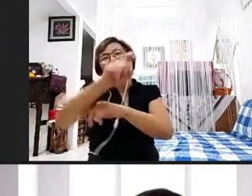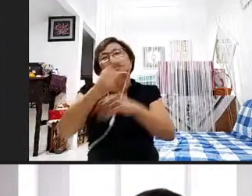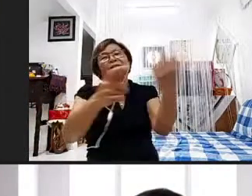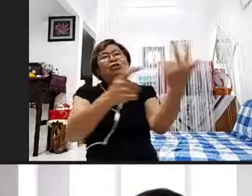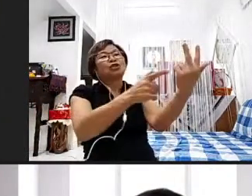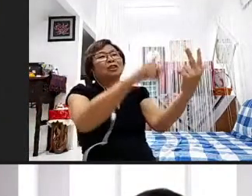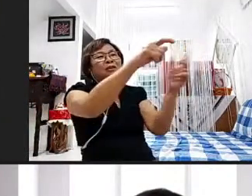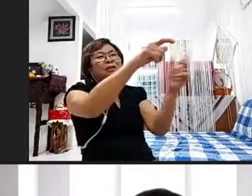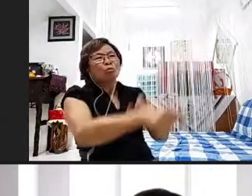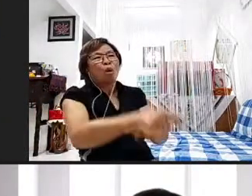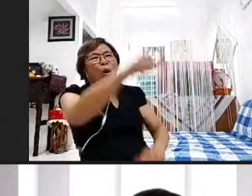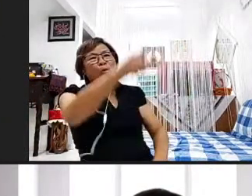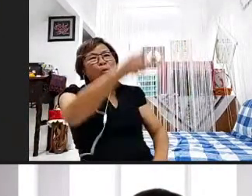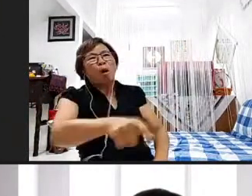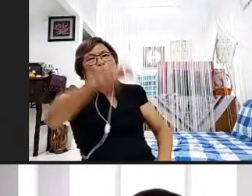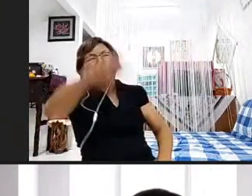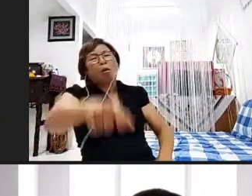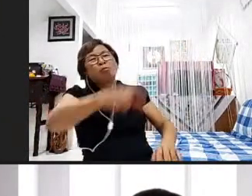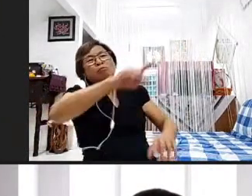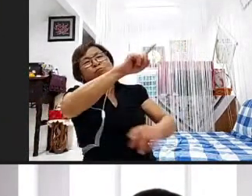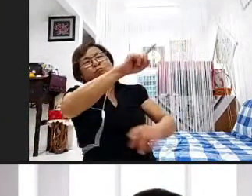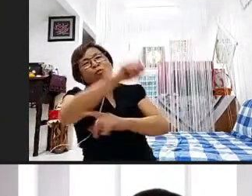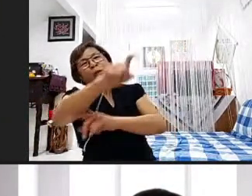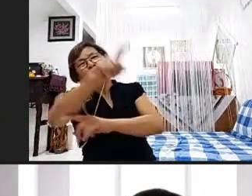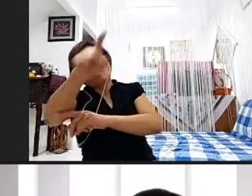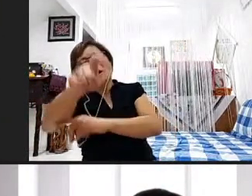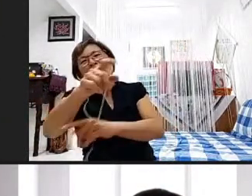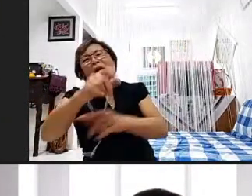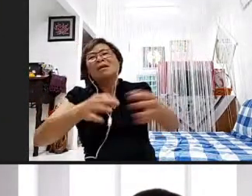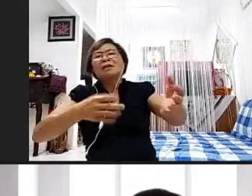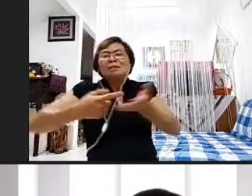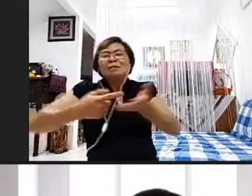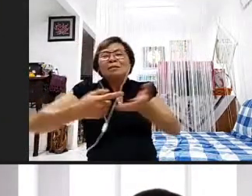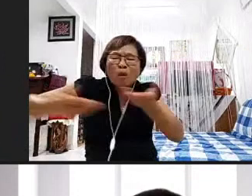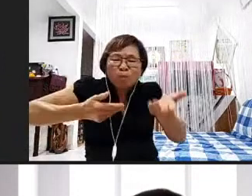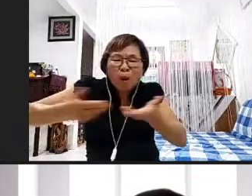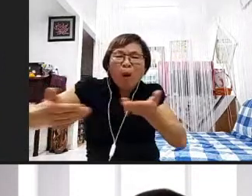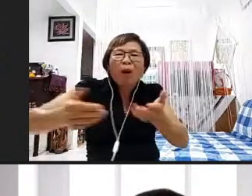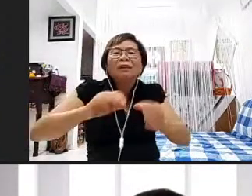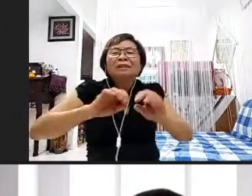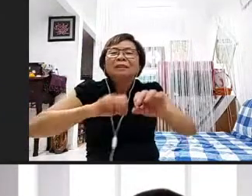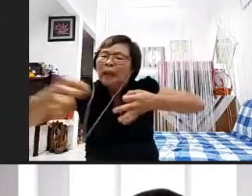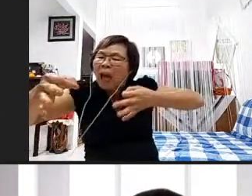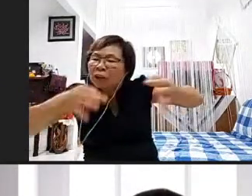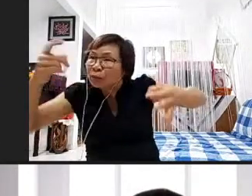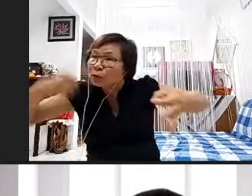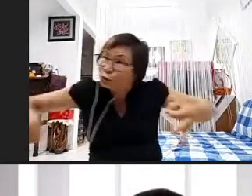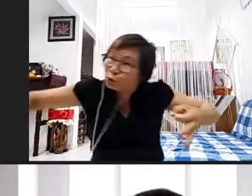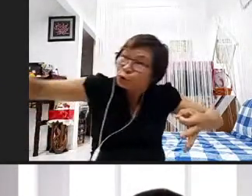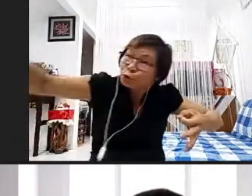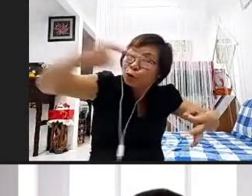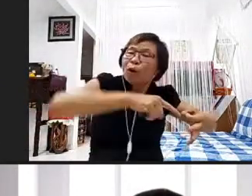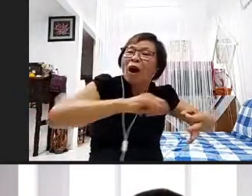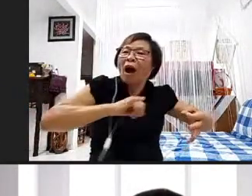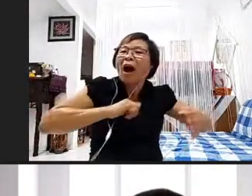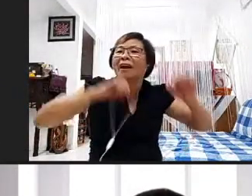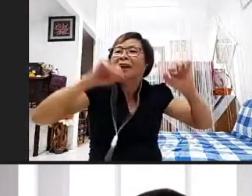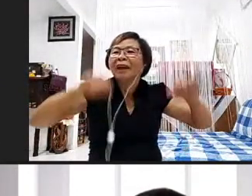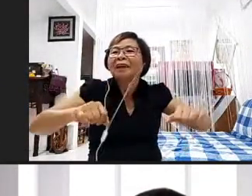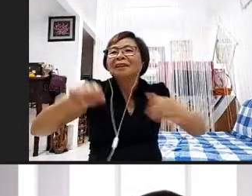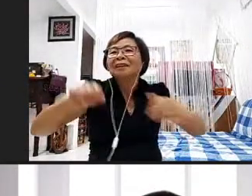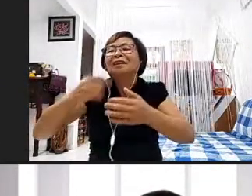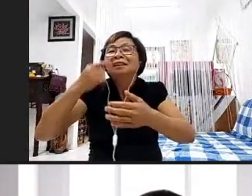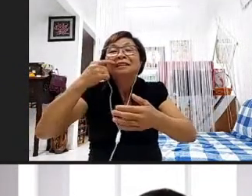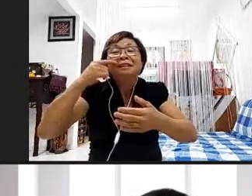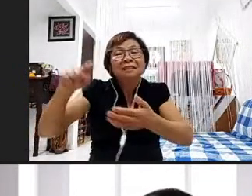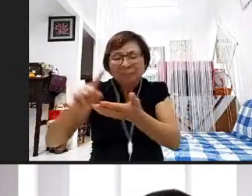speaker discuss, debate, clarify and share more information with you, then I can actually screen through the question